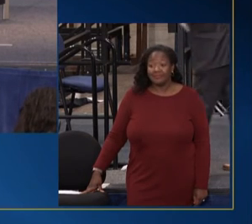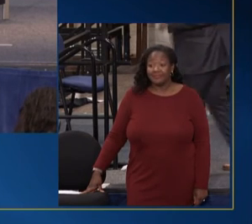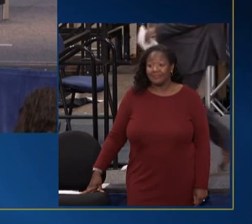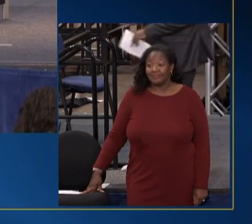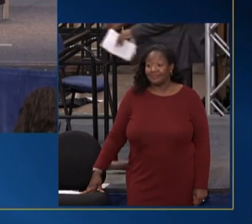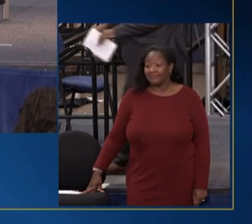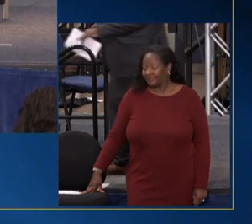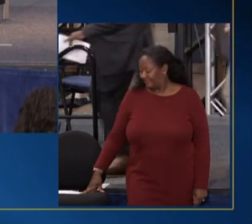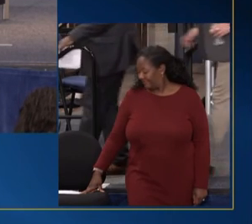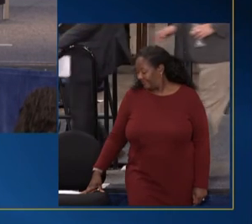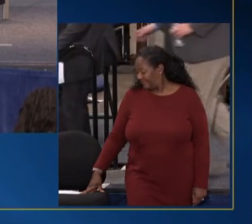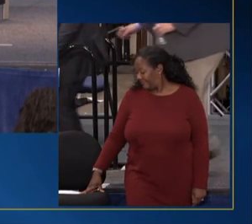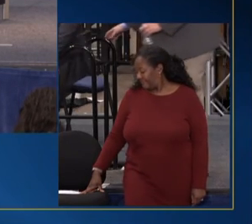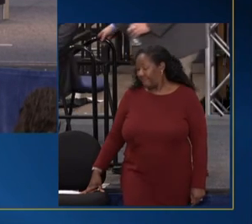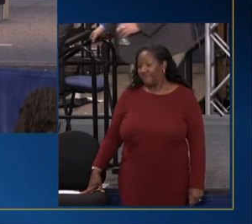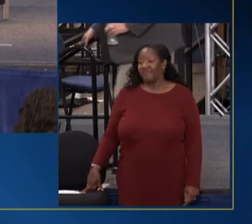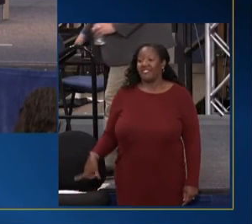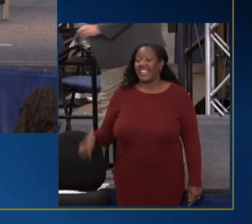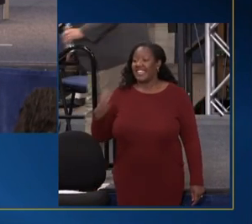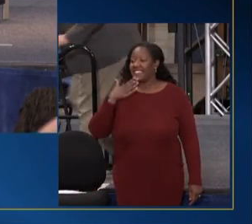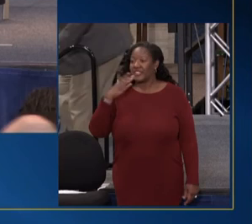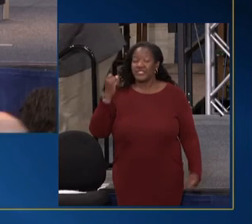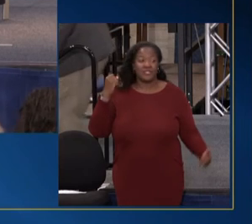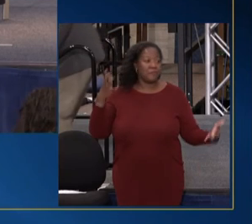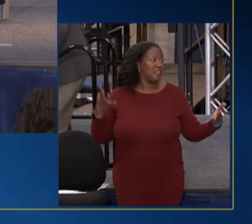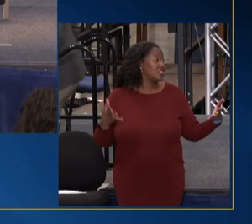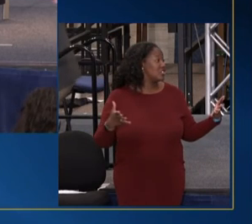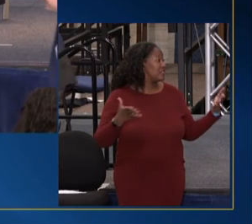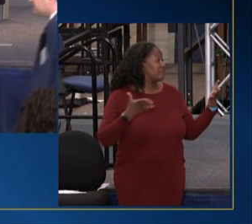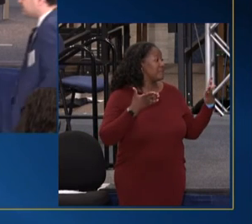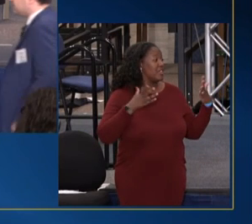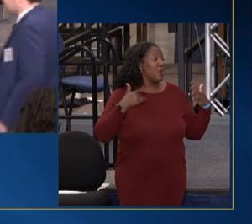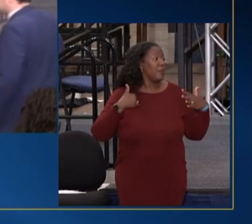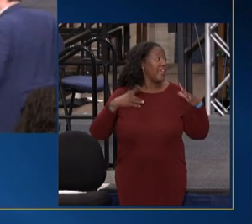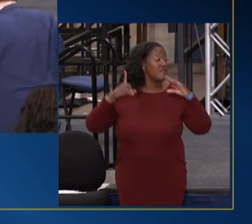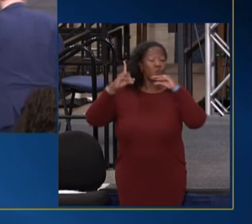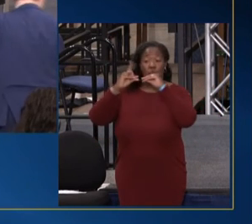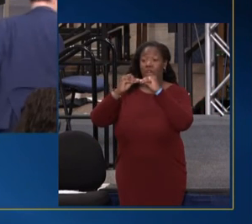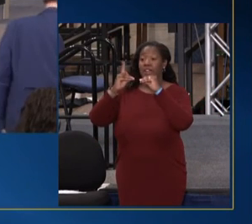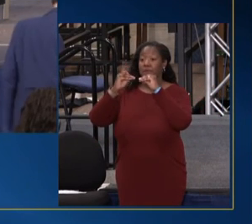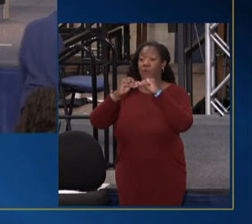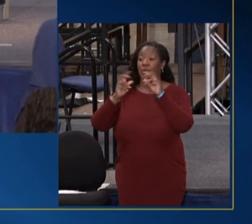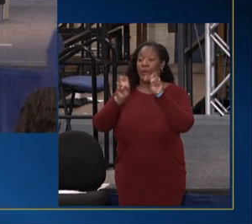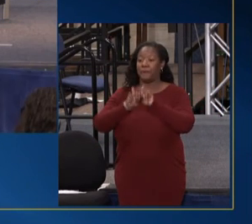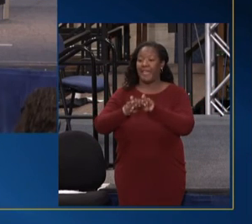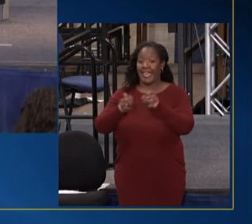Thank you so much. All right, y'all. We have one more panel.